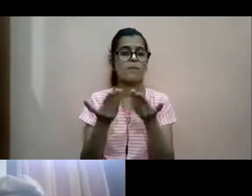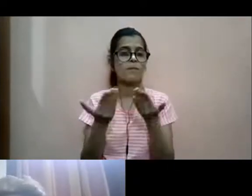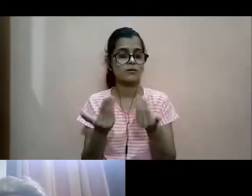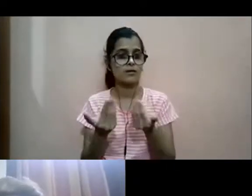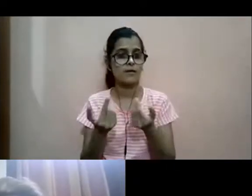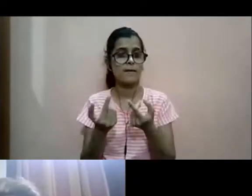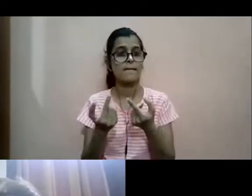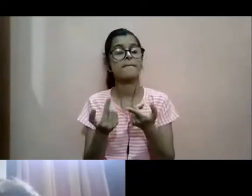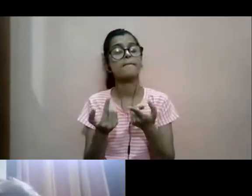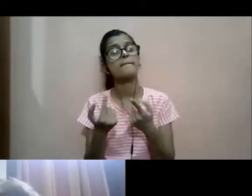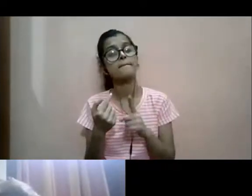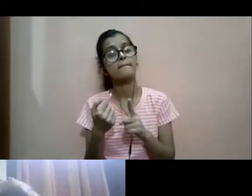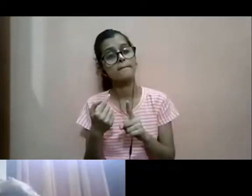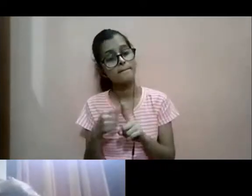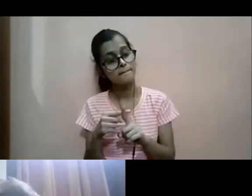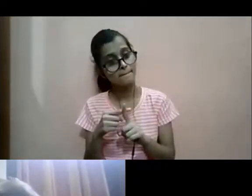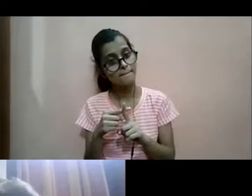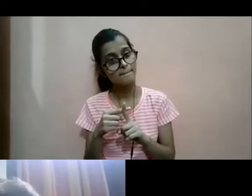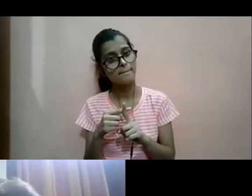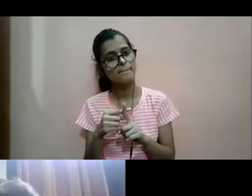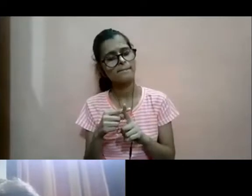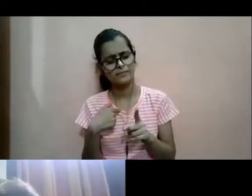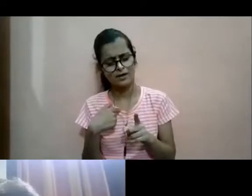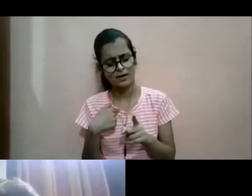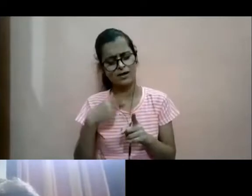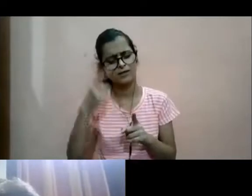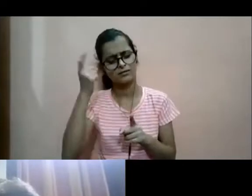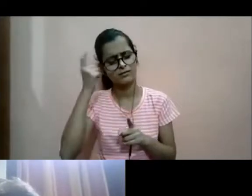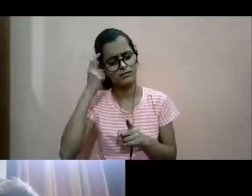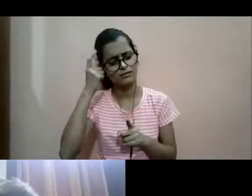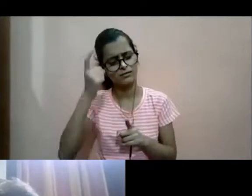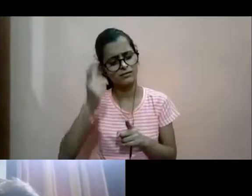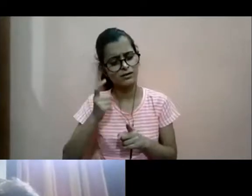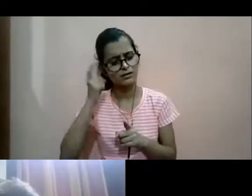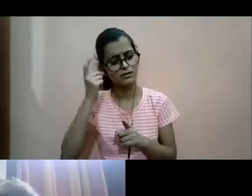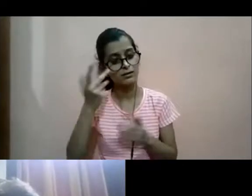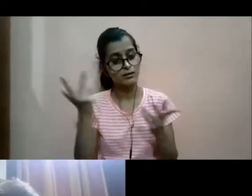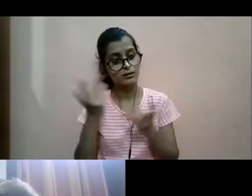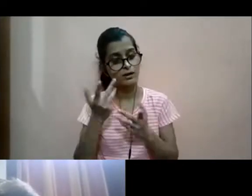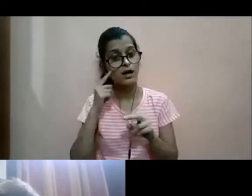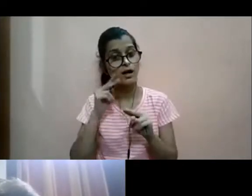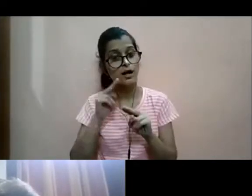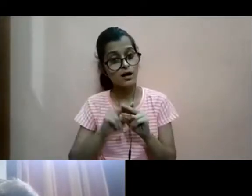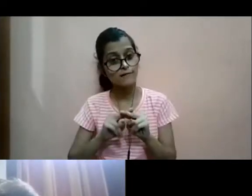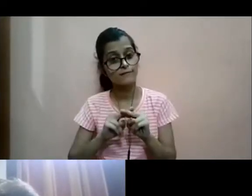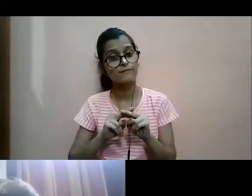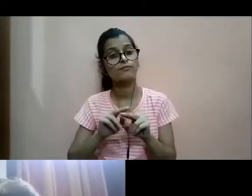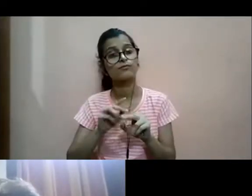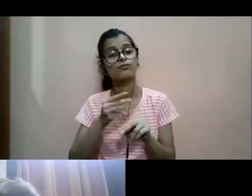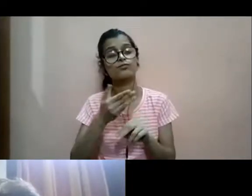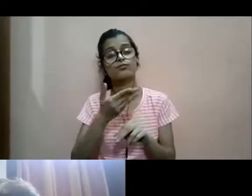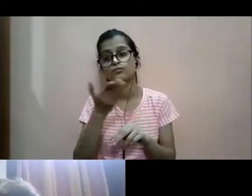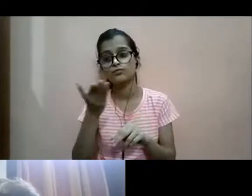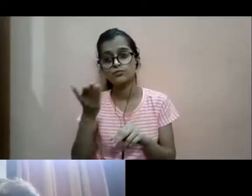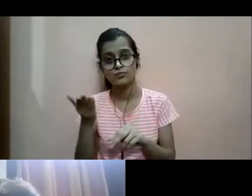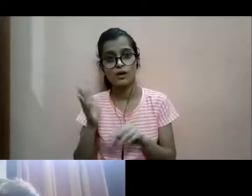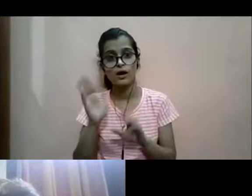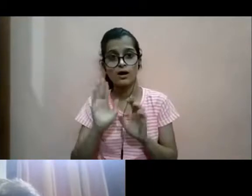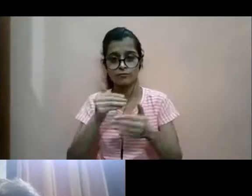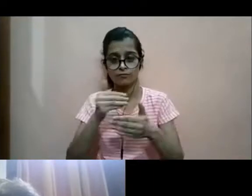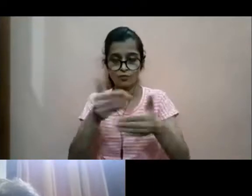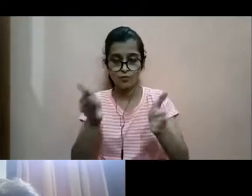However, I do think that even if you have communities of care